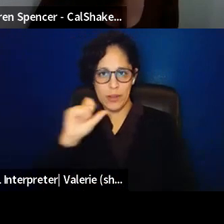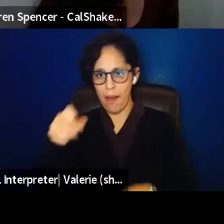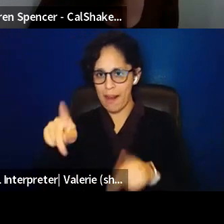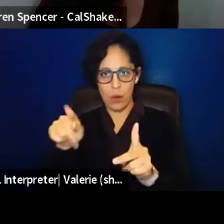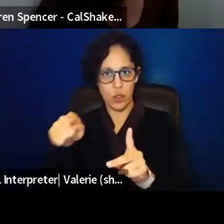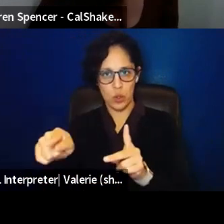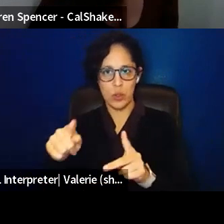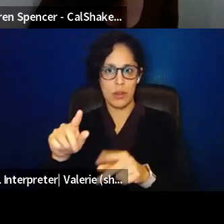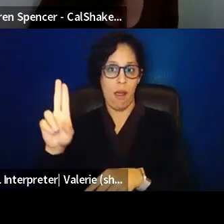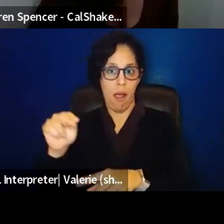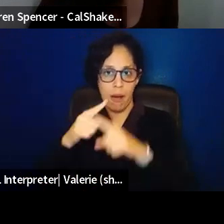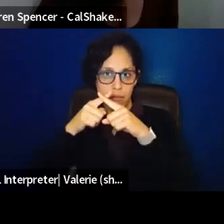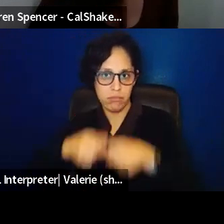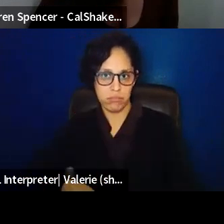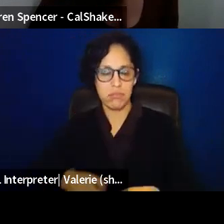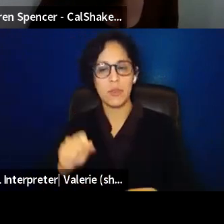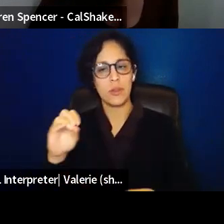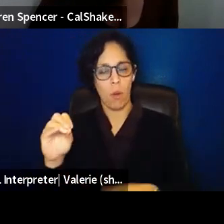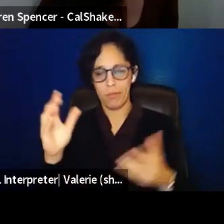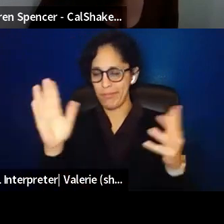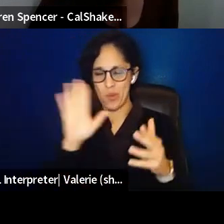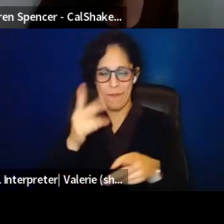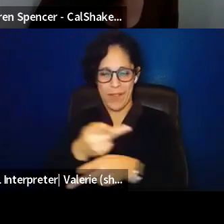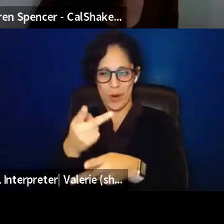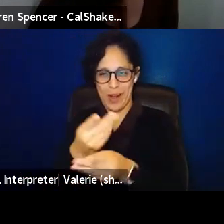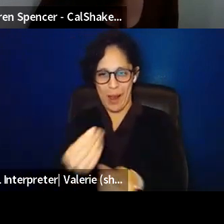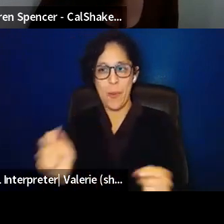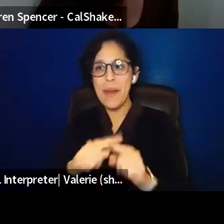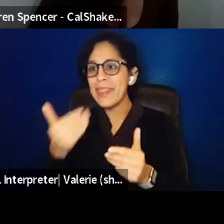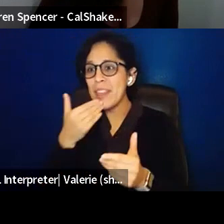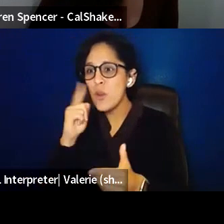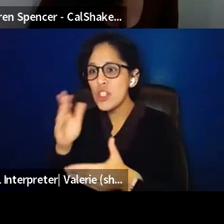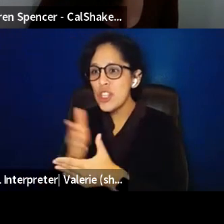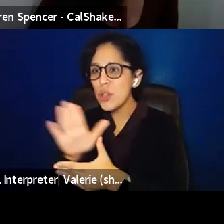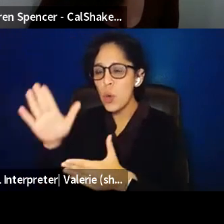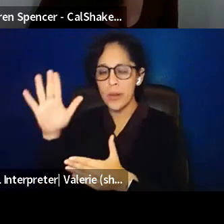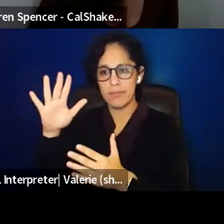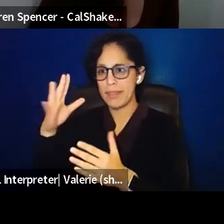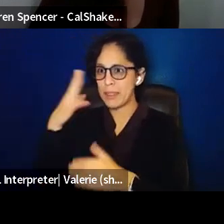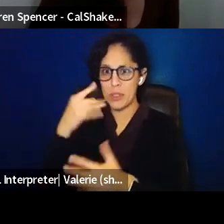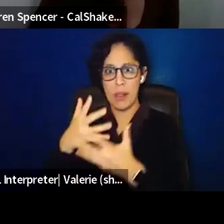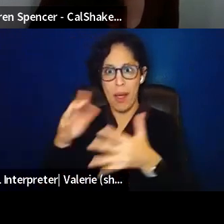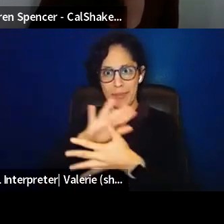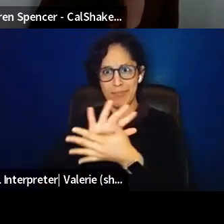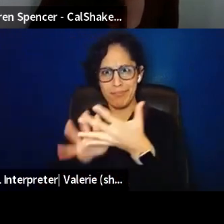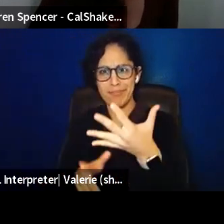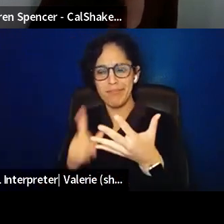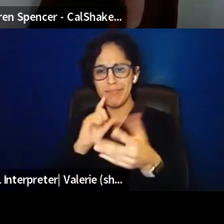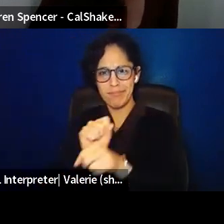but we will get through that. But yes, thank you for sharing that. That's quite a lot that's coming out of that.